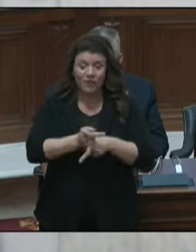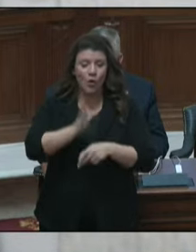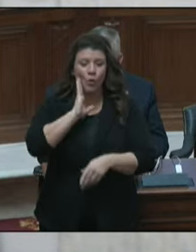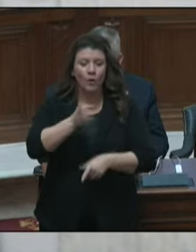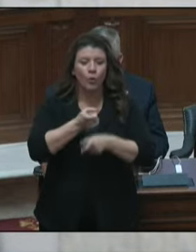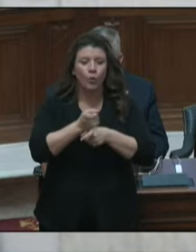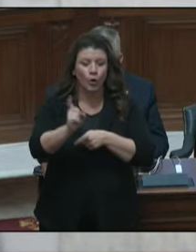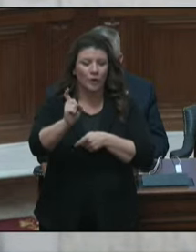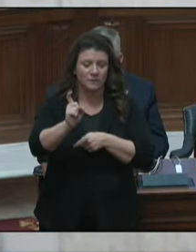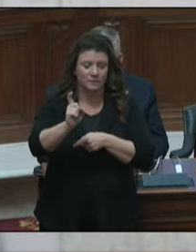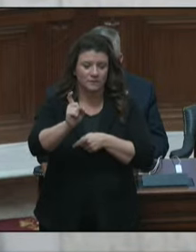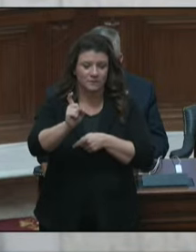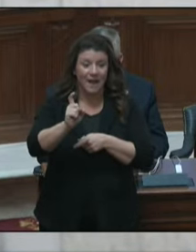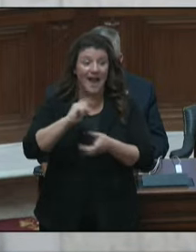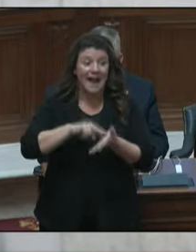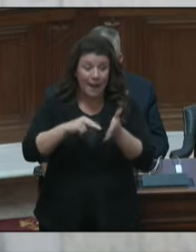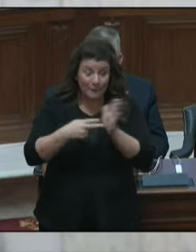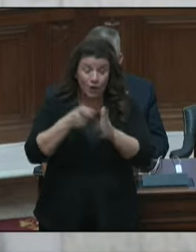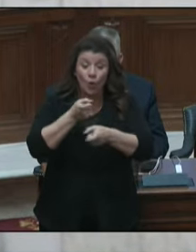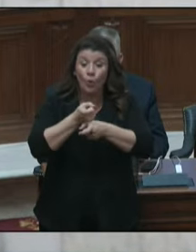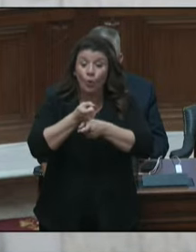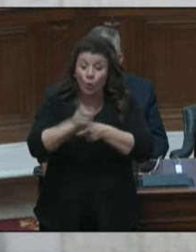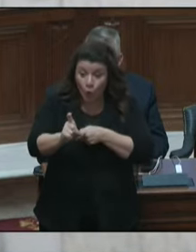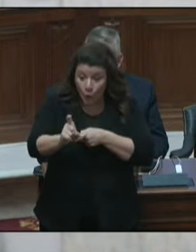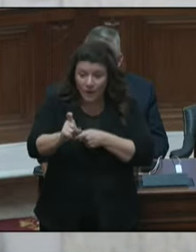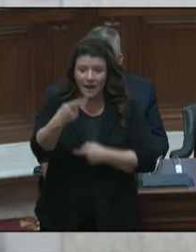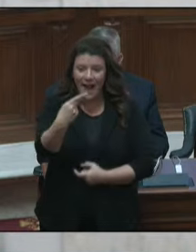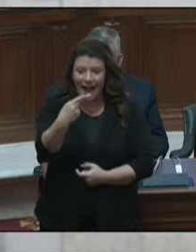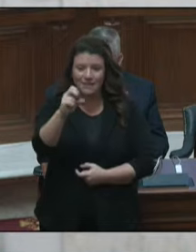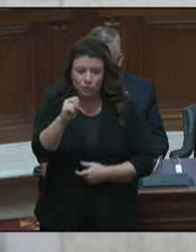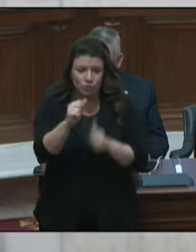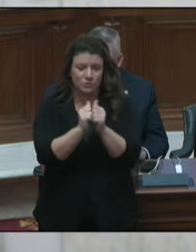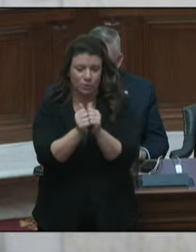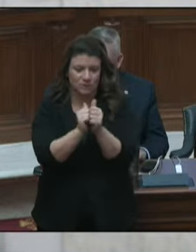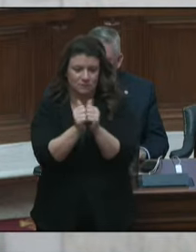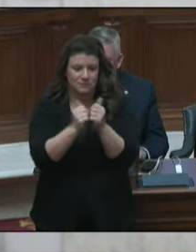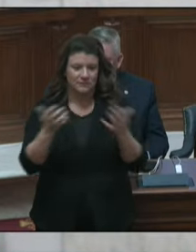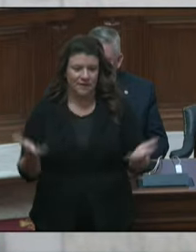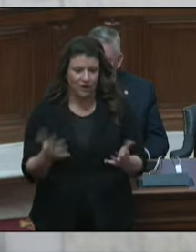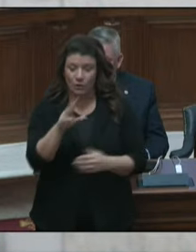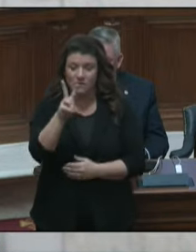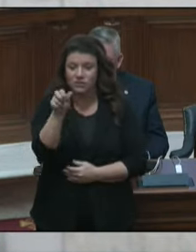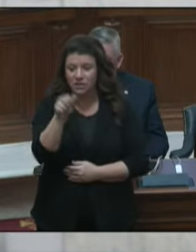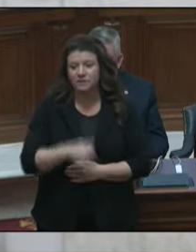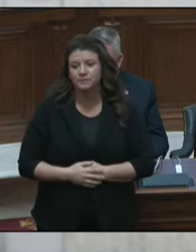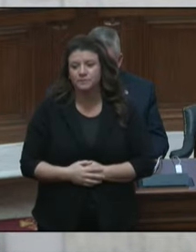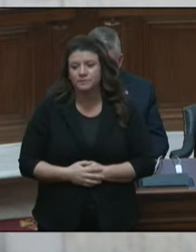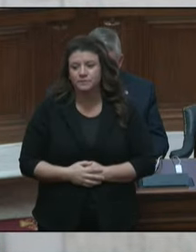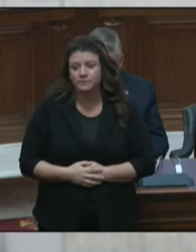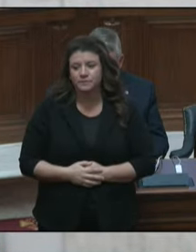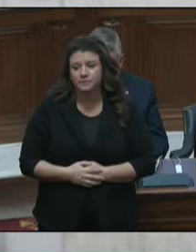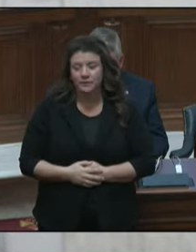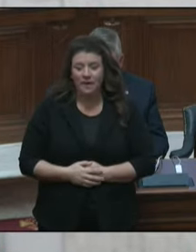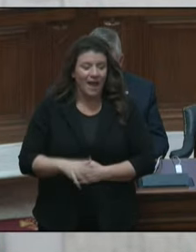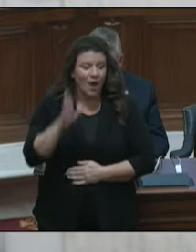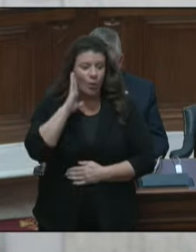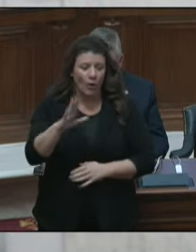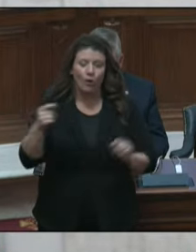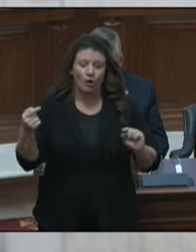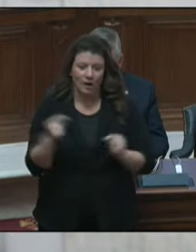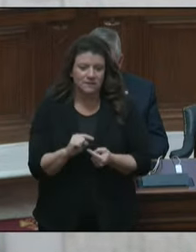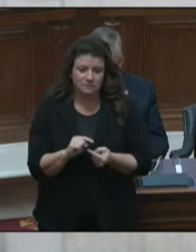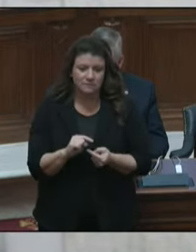ruin, and I said ruin, high school sports in West Virginia. It's going to really hurt